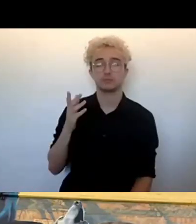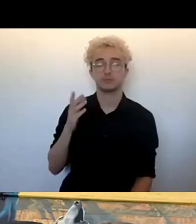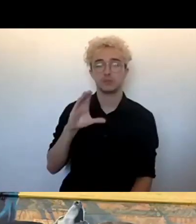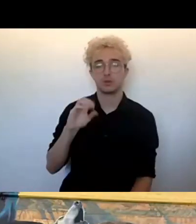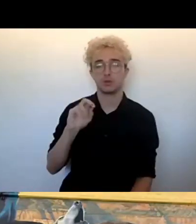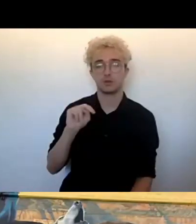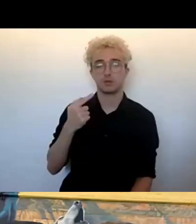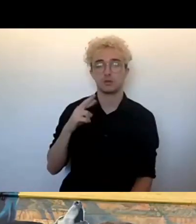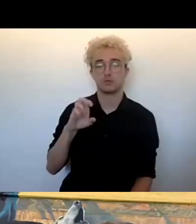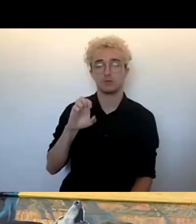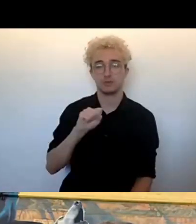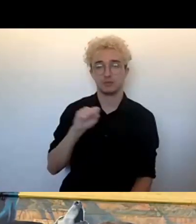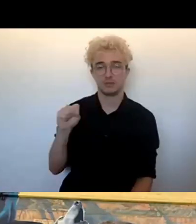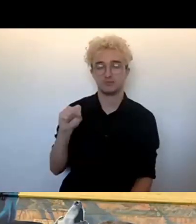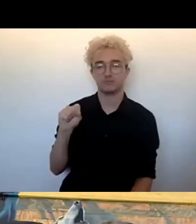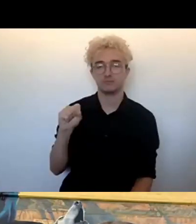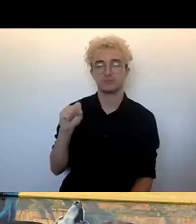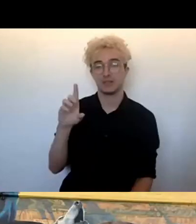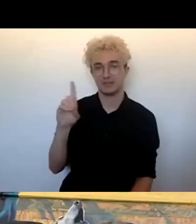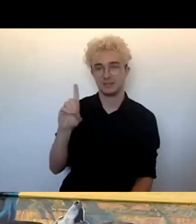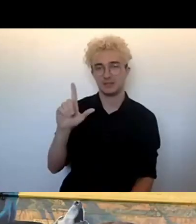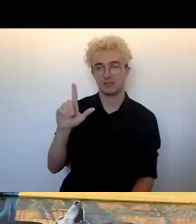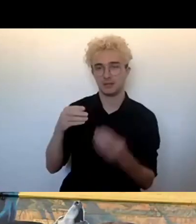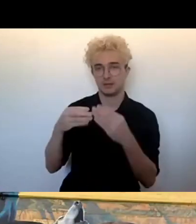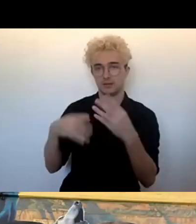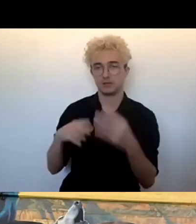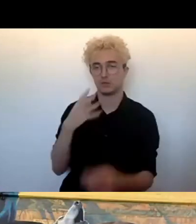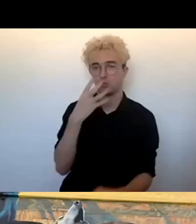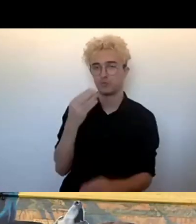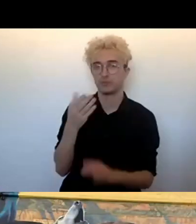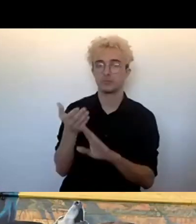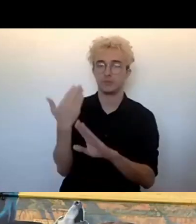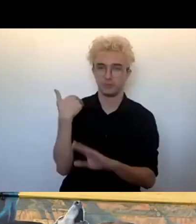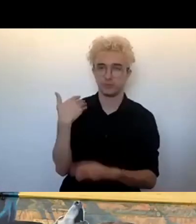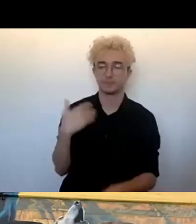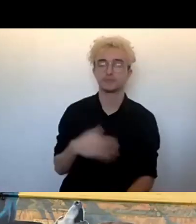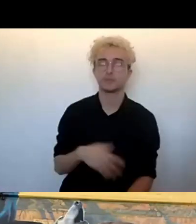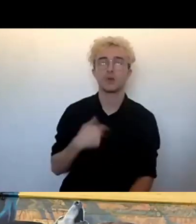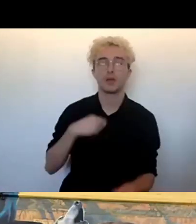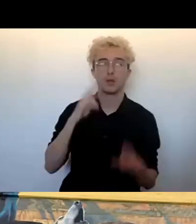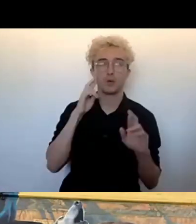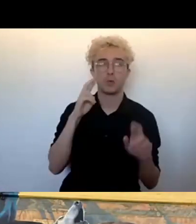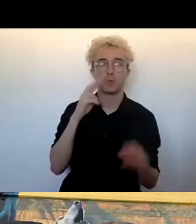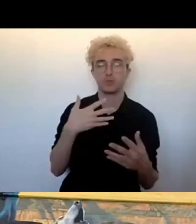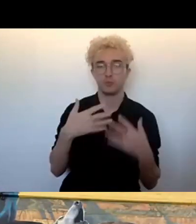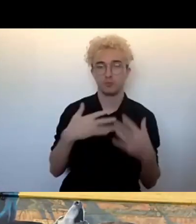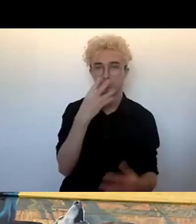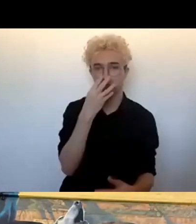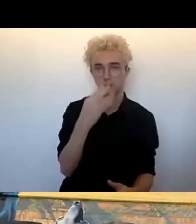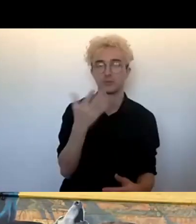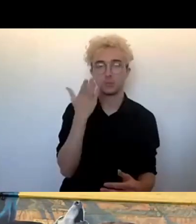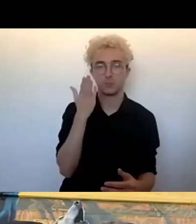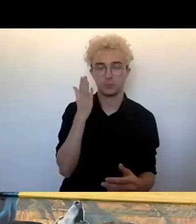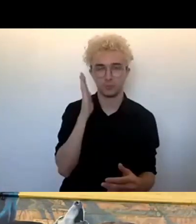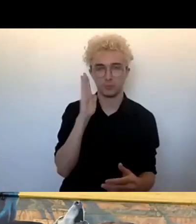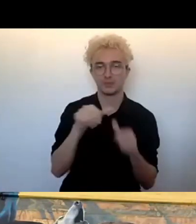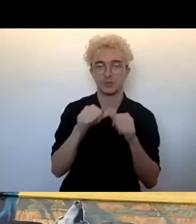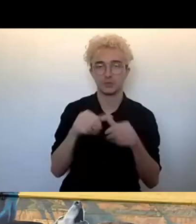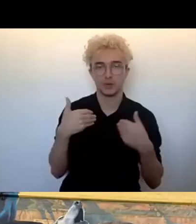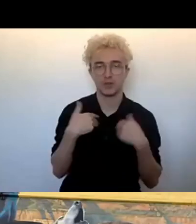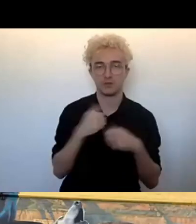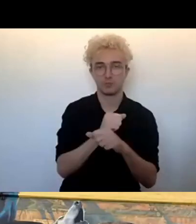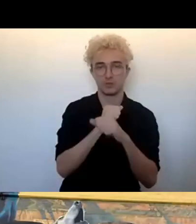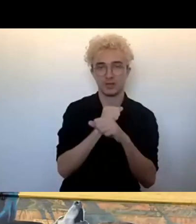out hope that Mexican gray wolves will continue to have the protection of the law that they need to recover, I think